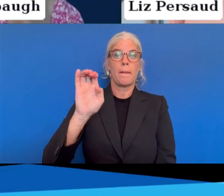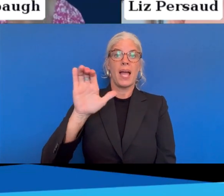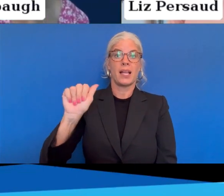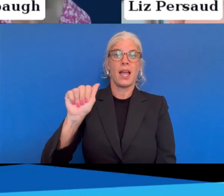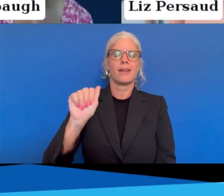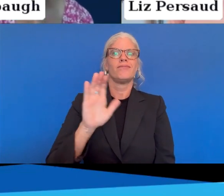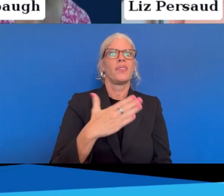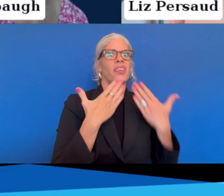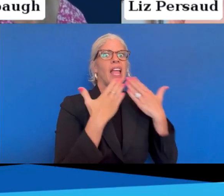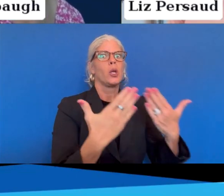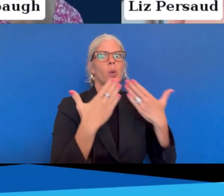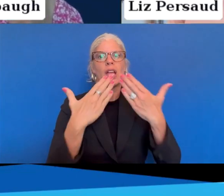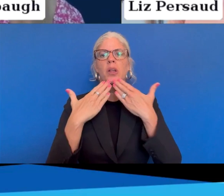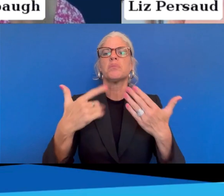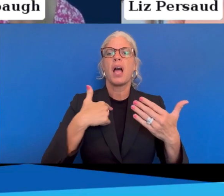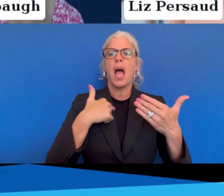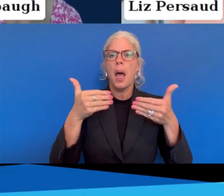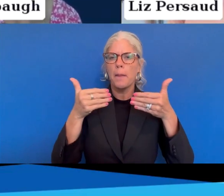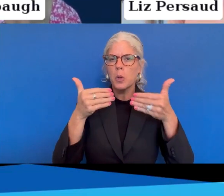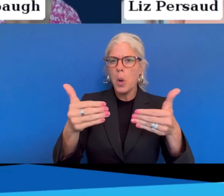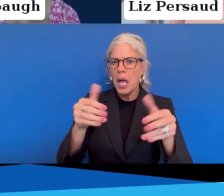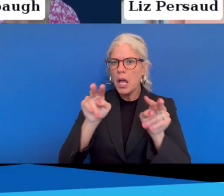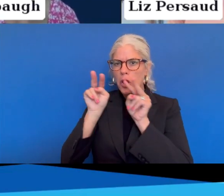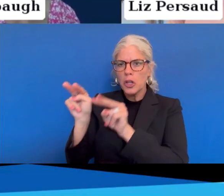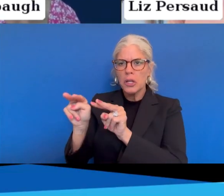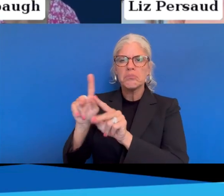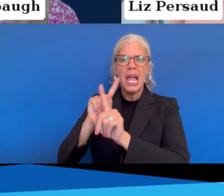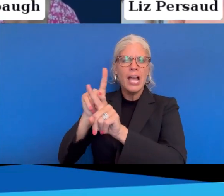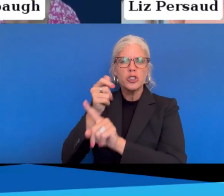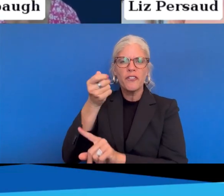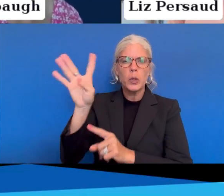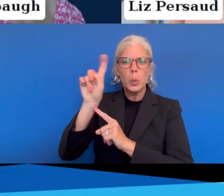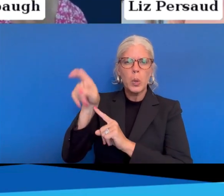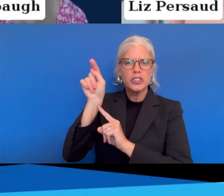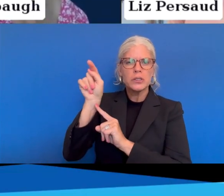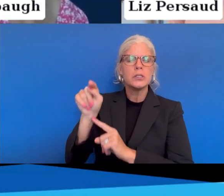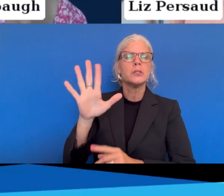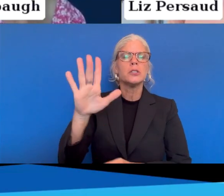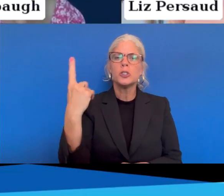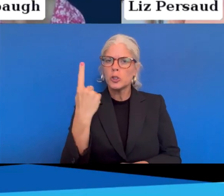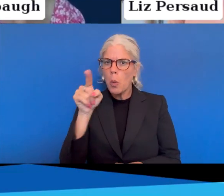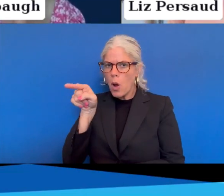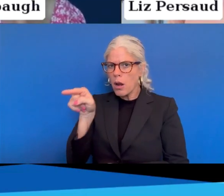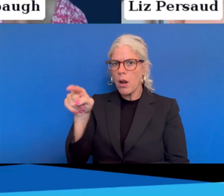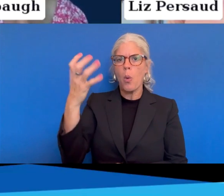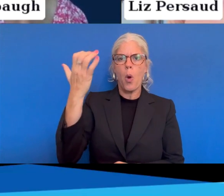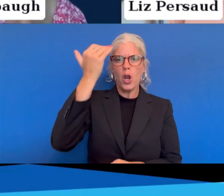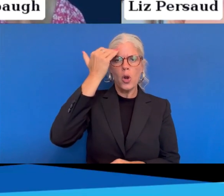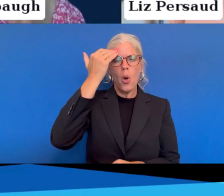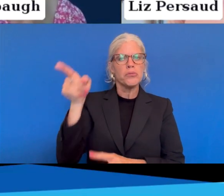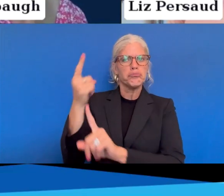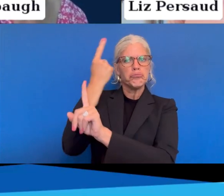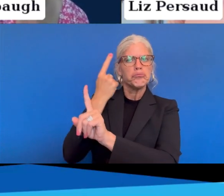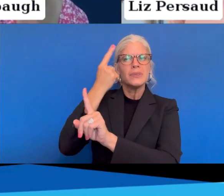Thank you so much. So I'm just gonna, we'll be able to answer a few questions here. Someone wanted